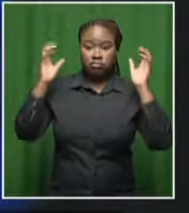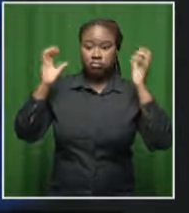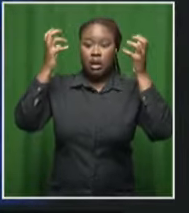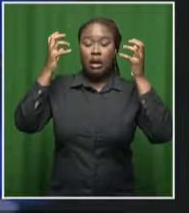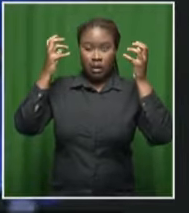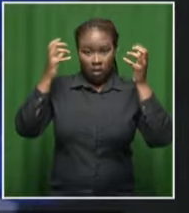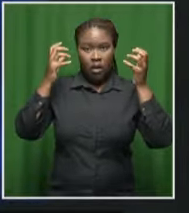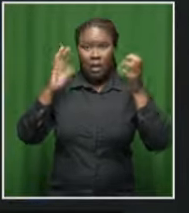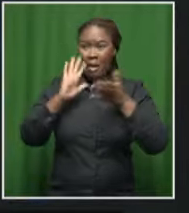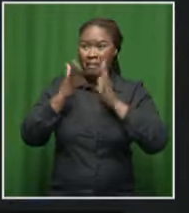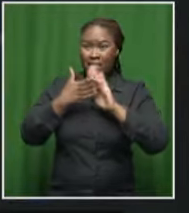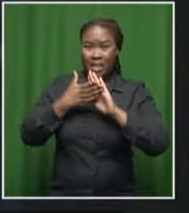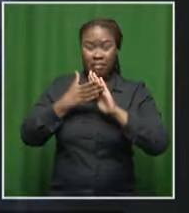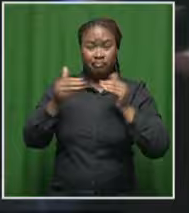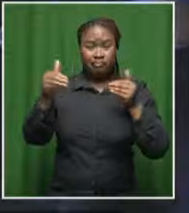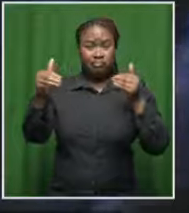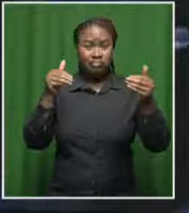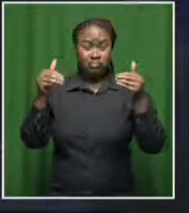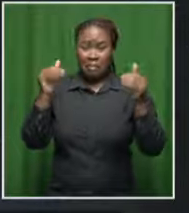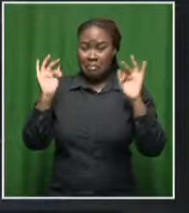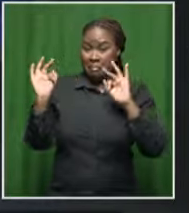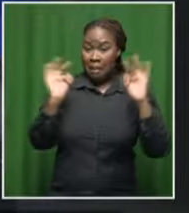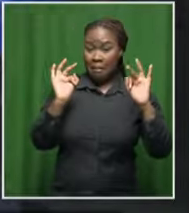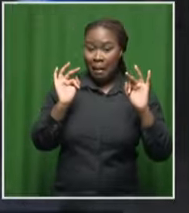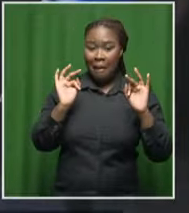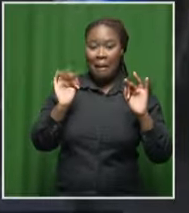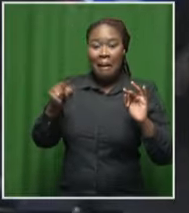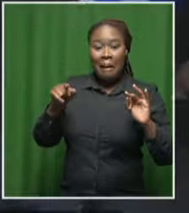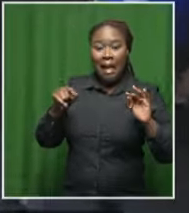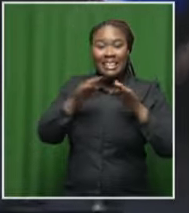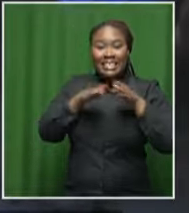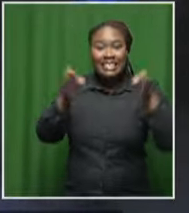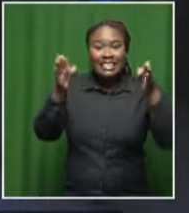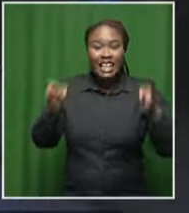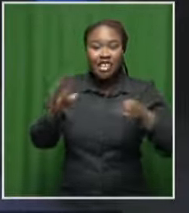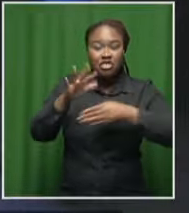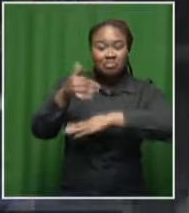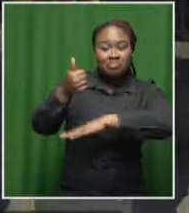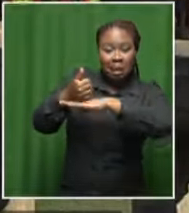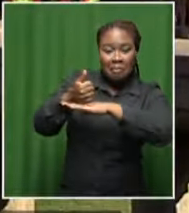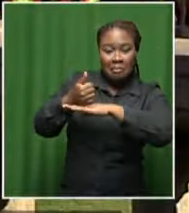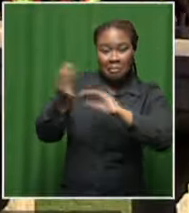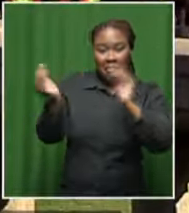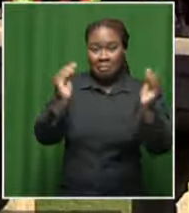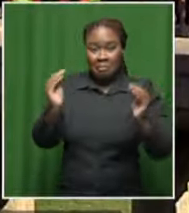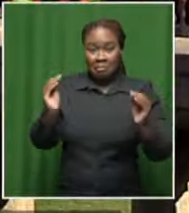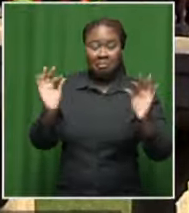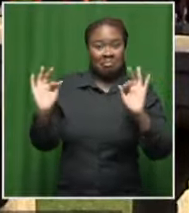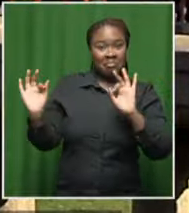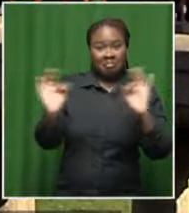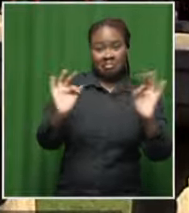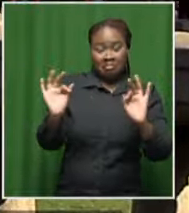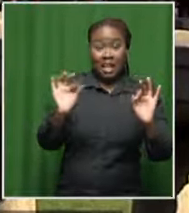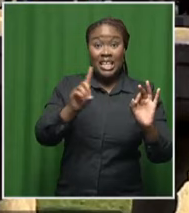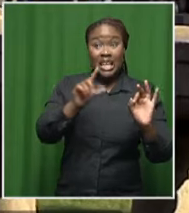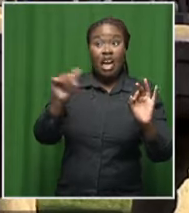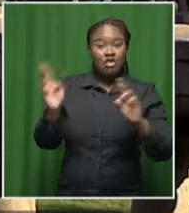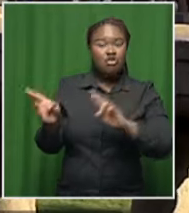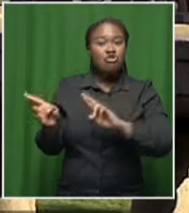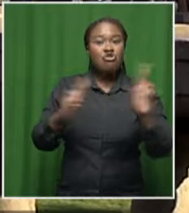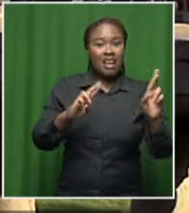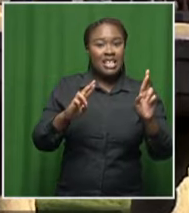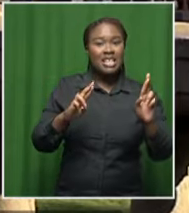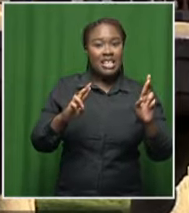of organization, it does look like the stage is set and the DA is ready to host